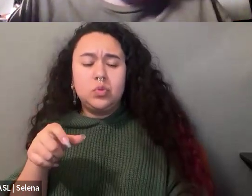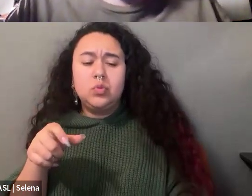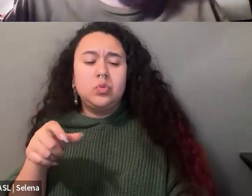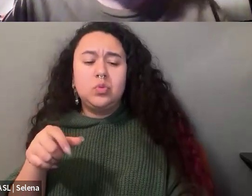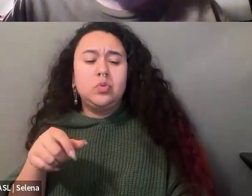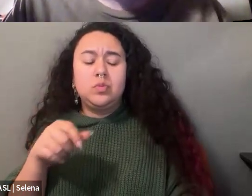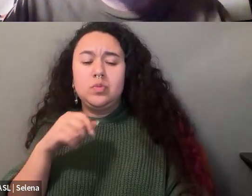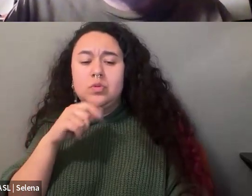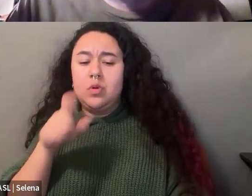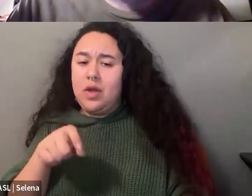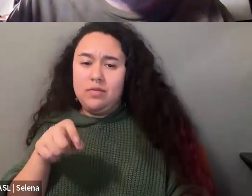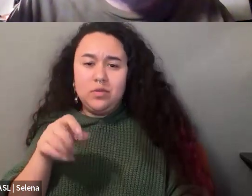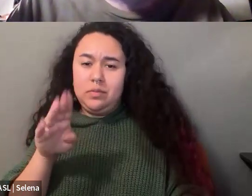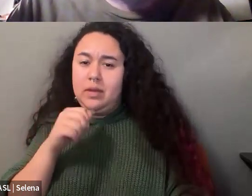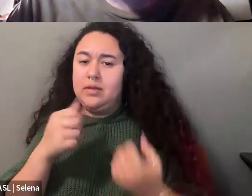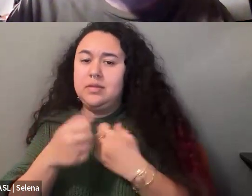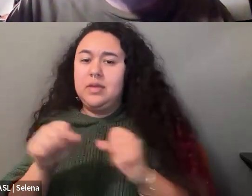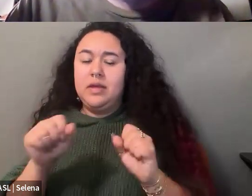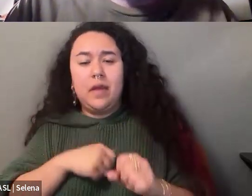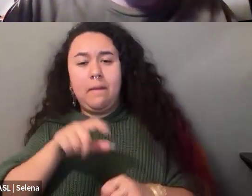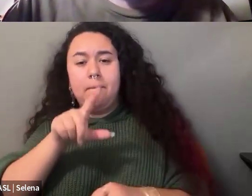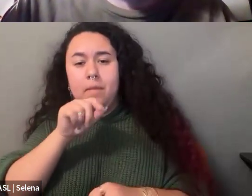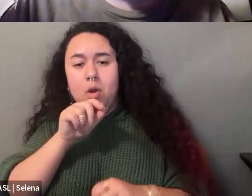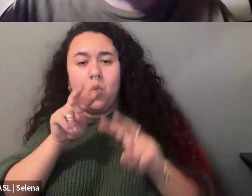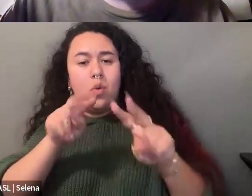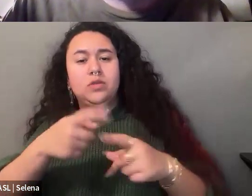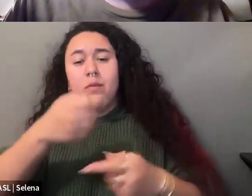You can bird from a window.